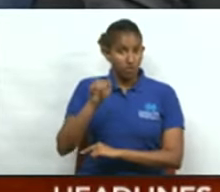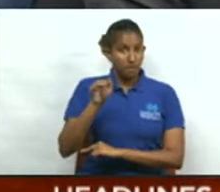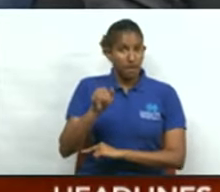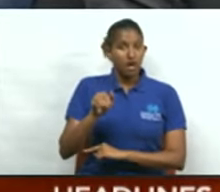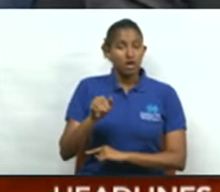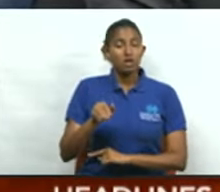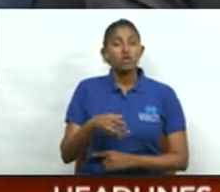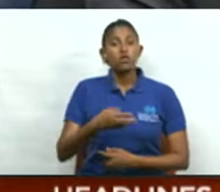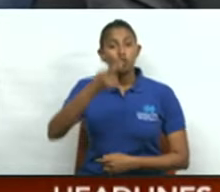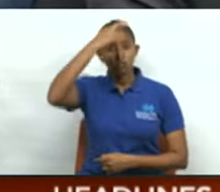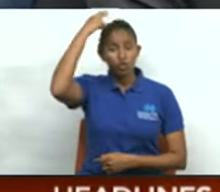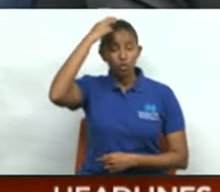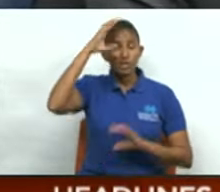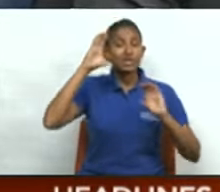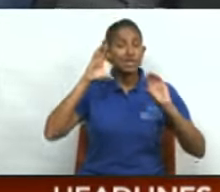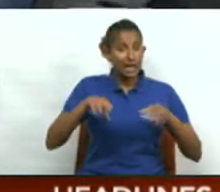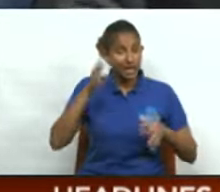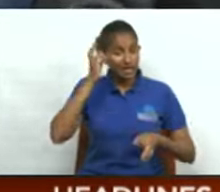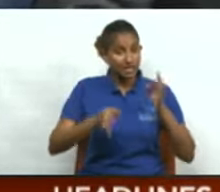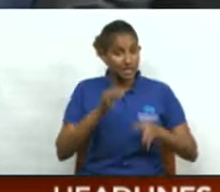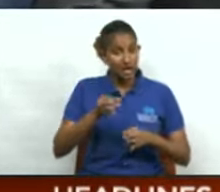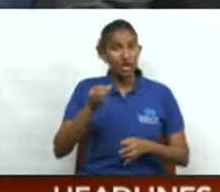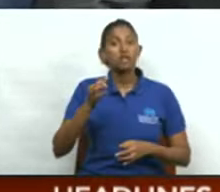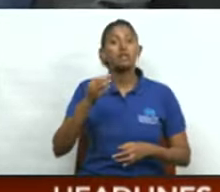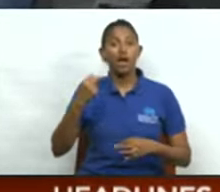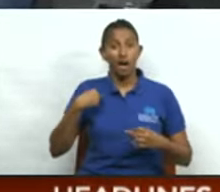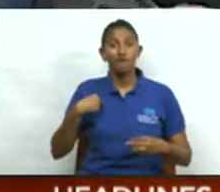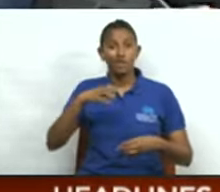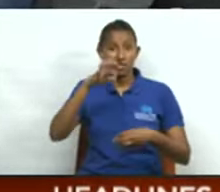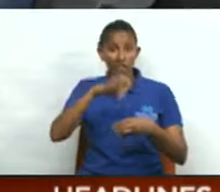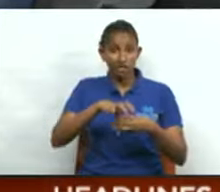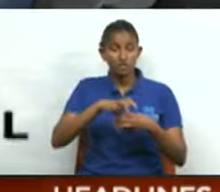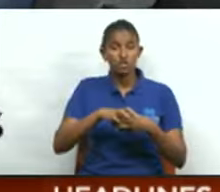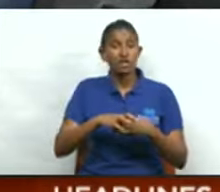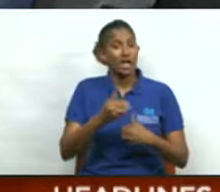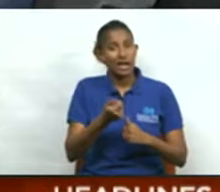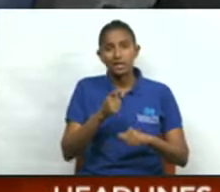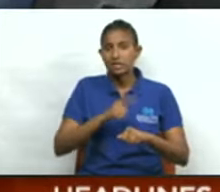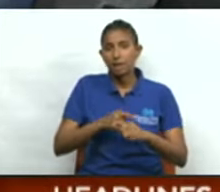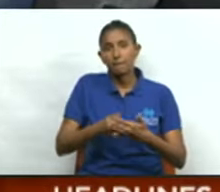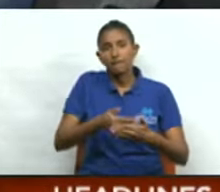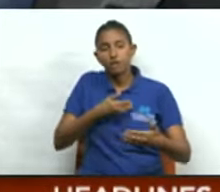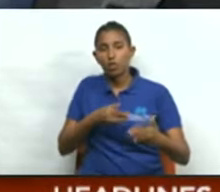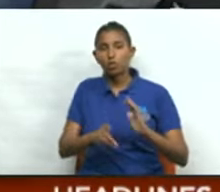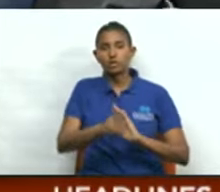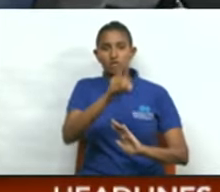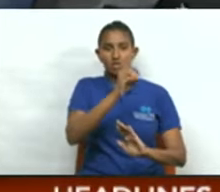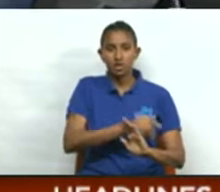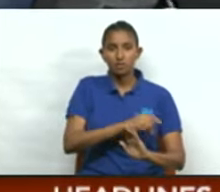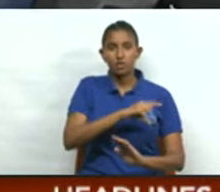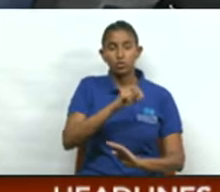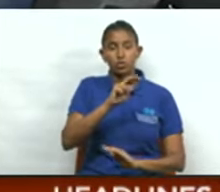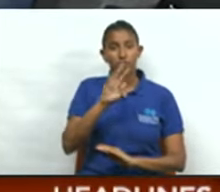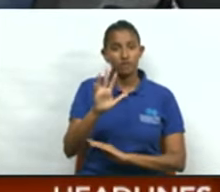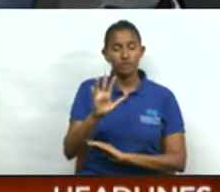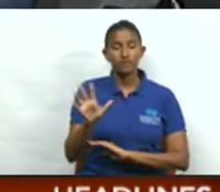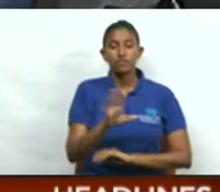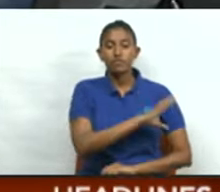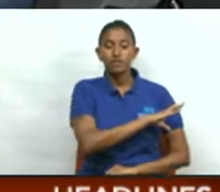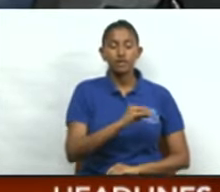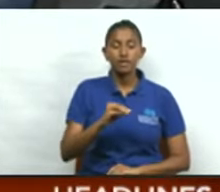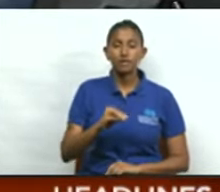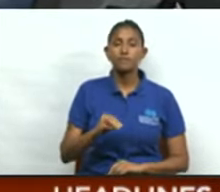any time before December 2025. Well, there are varying views from the public on whether the Prime Minister should actually call elections earlier than